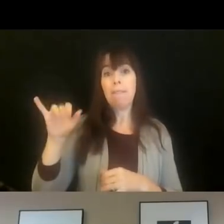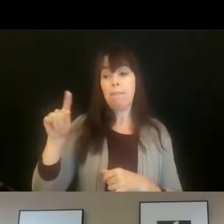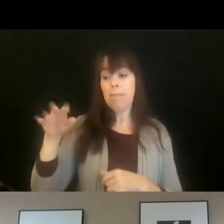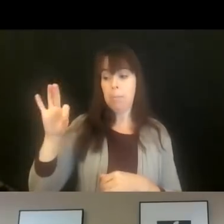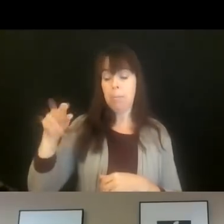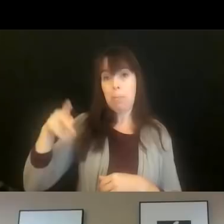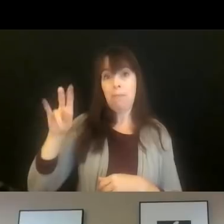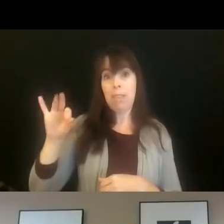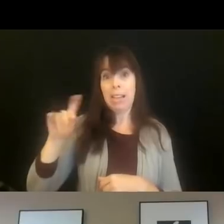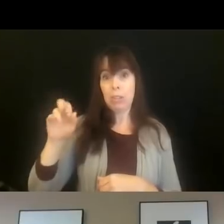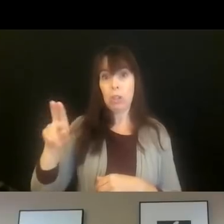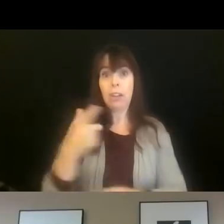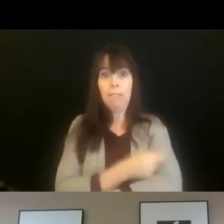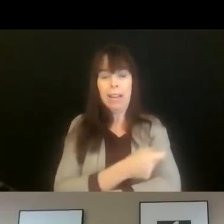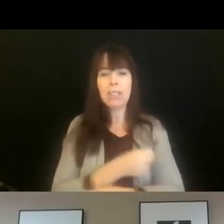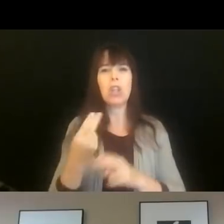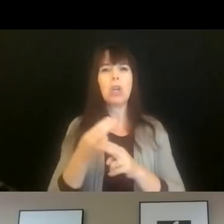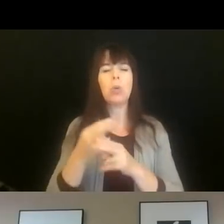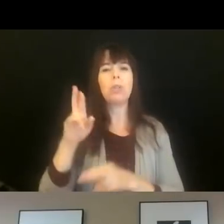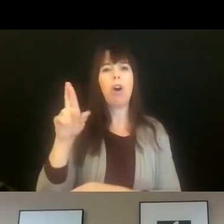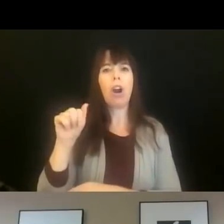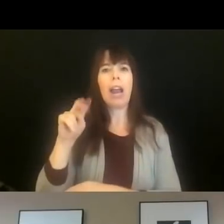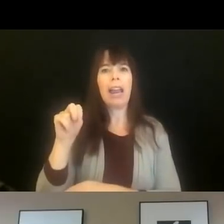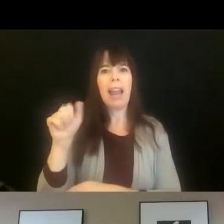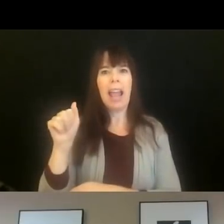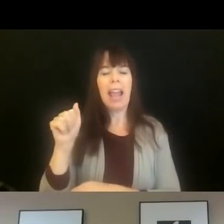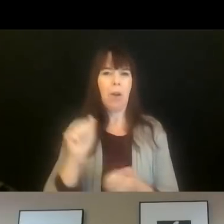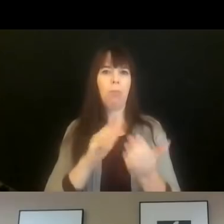approach, the RNA approaches. Next slide.